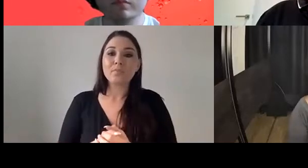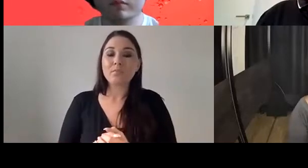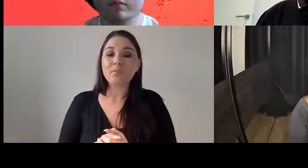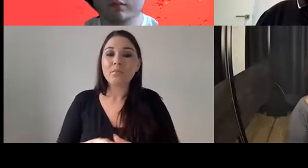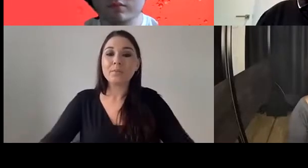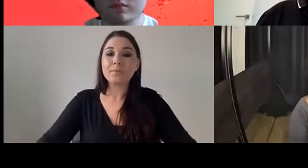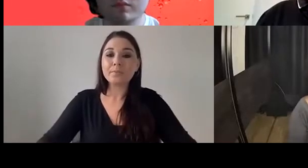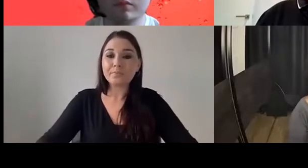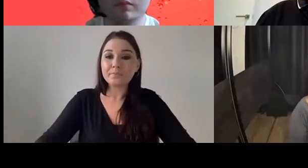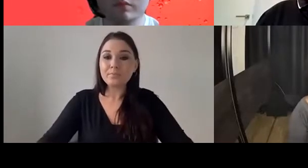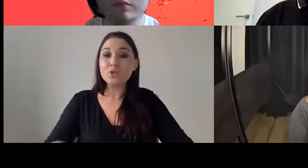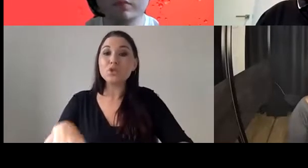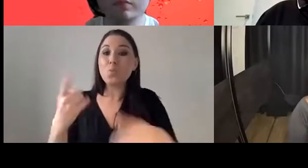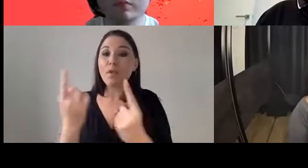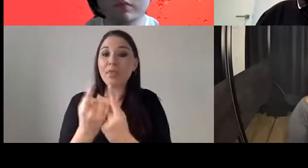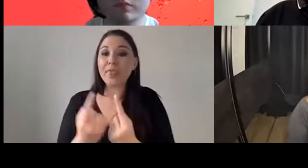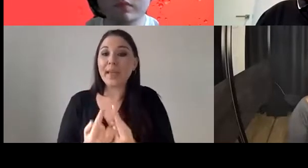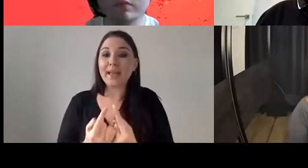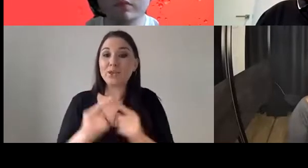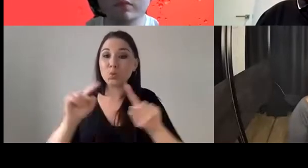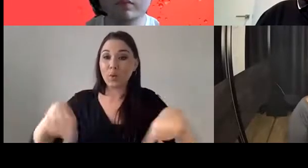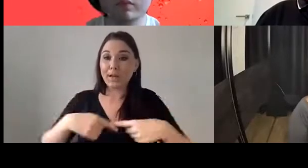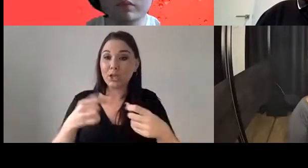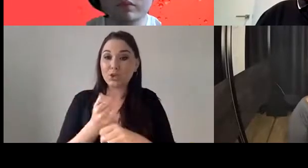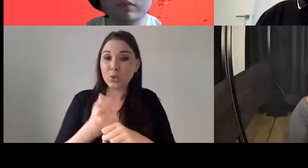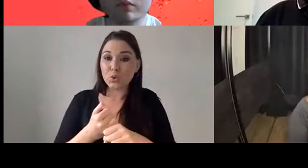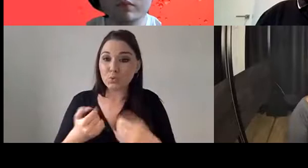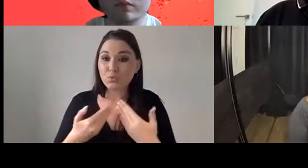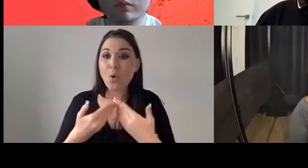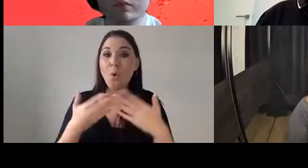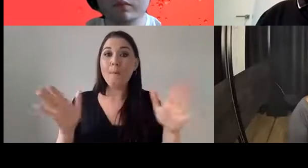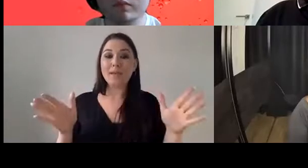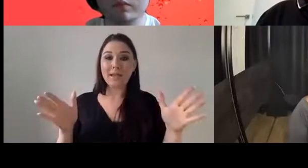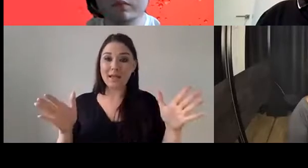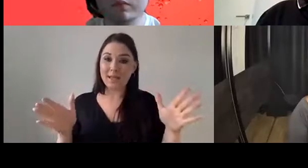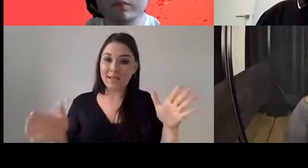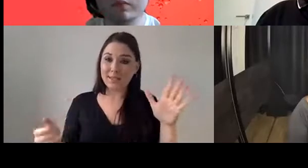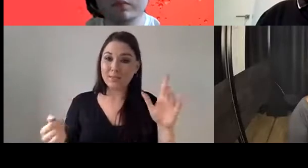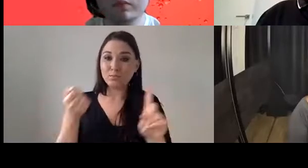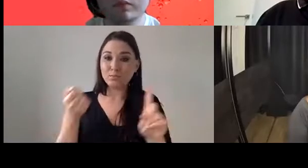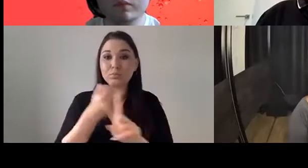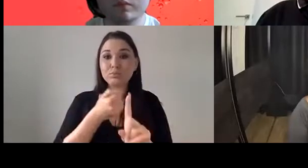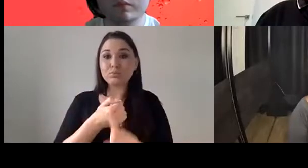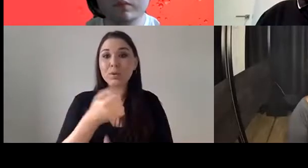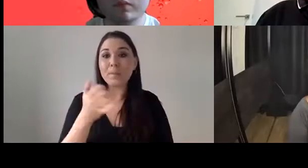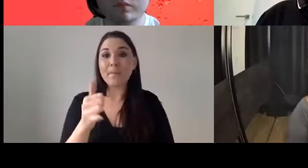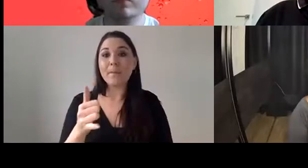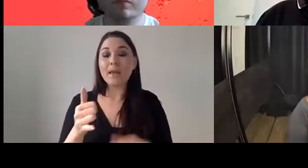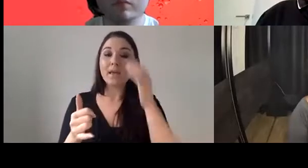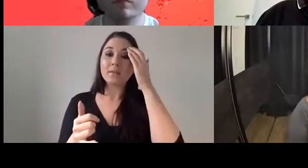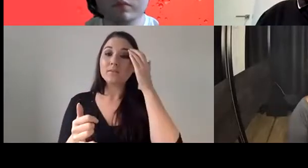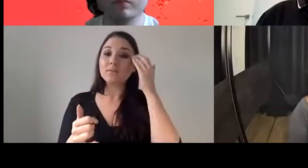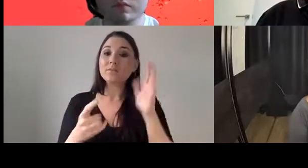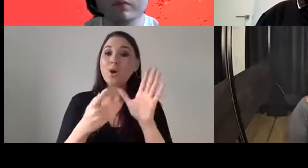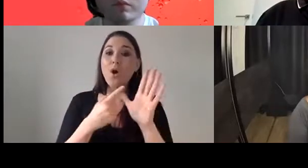So one of the things we do is like openly embrace the freedom to have audio only when communicating as well.